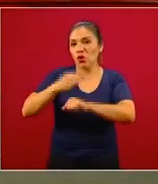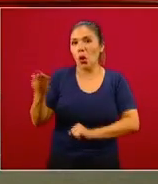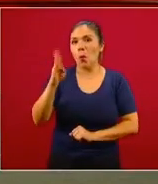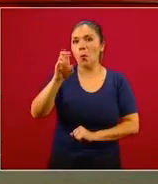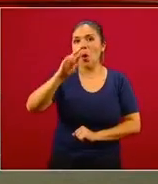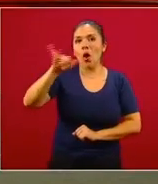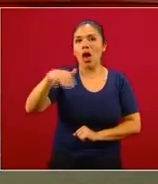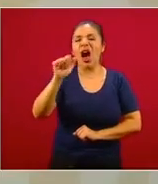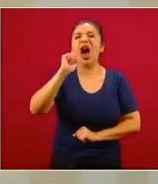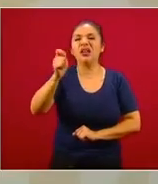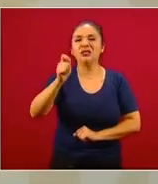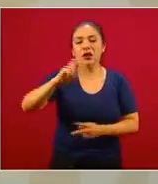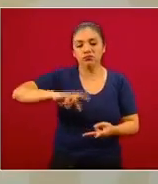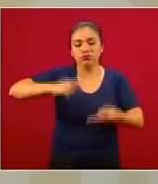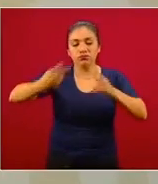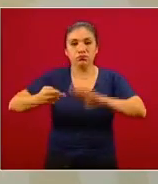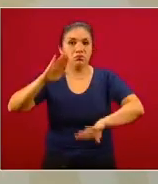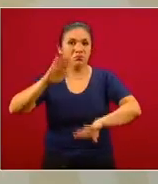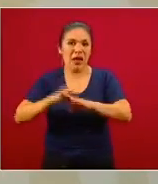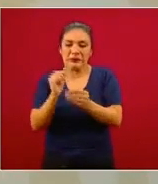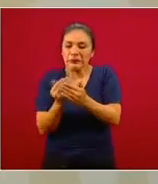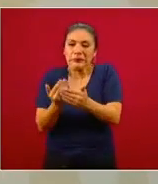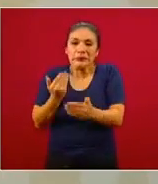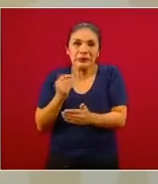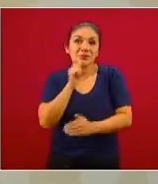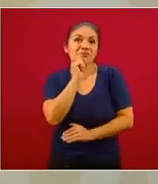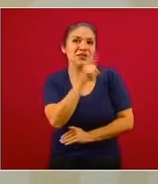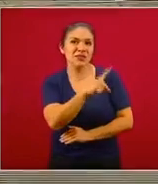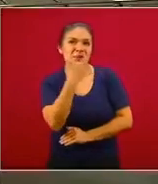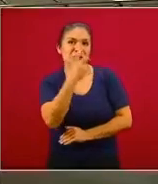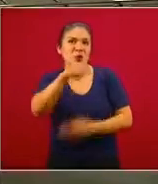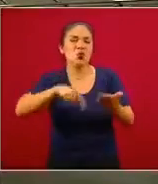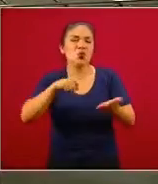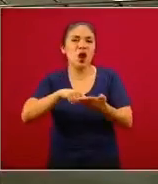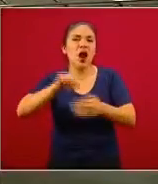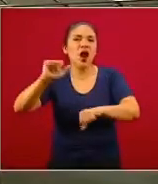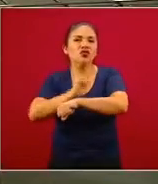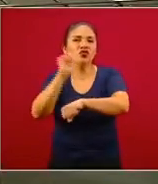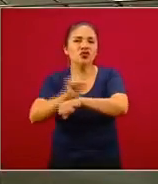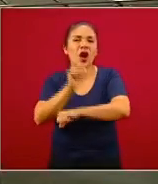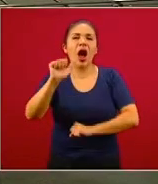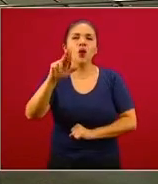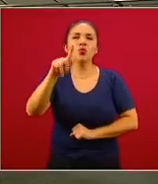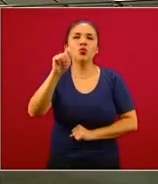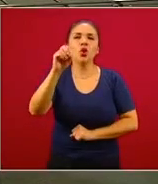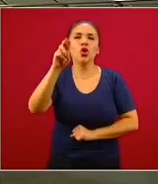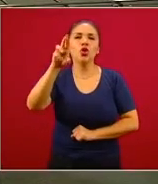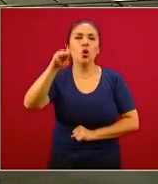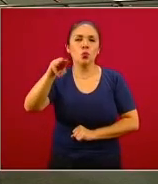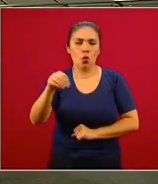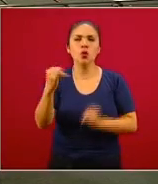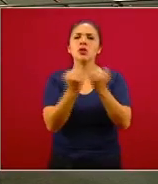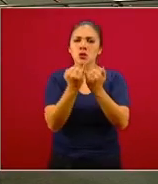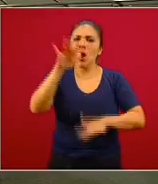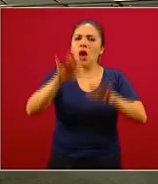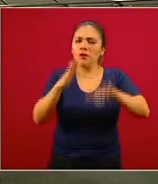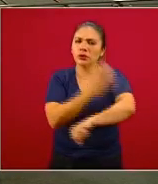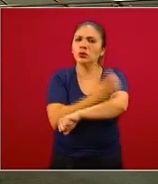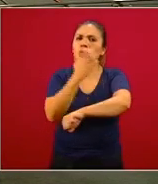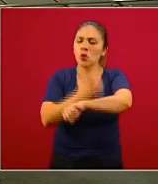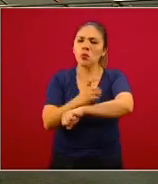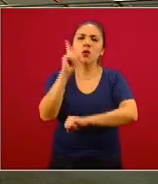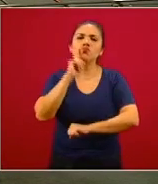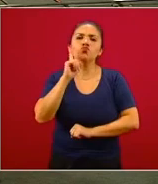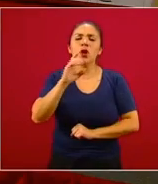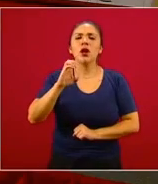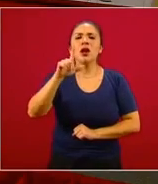Borja projected, what he presented about this Hermano Rodriguez